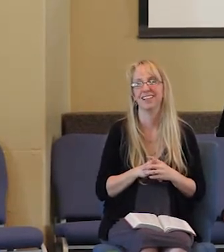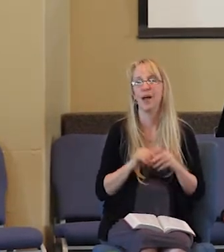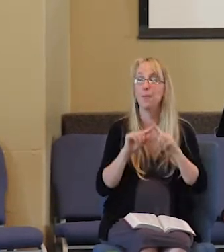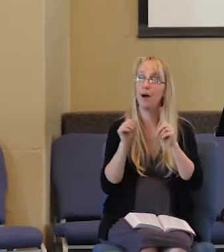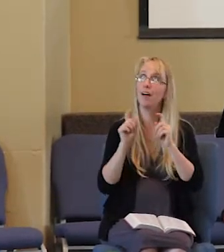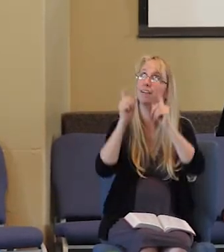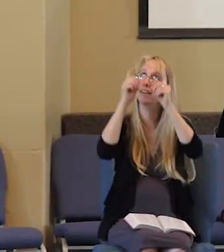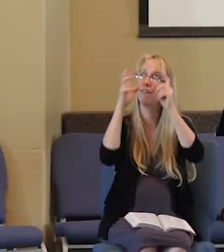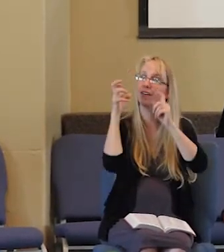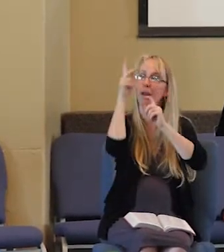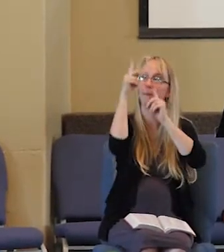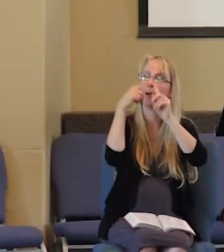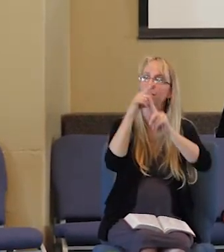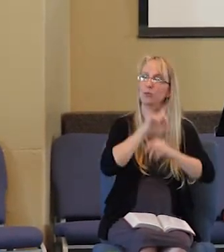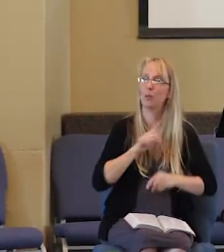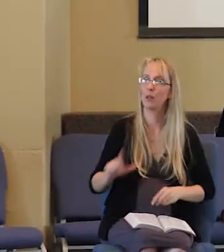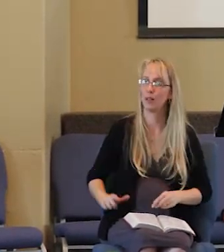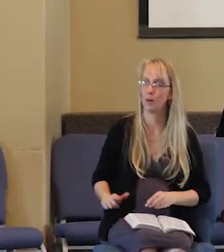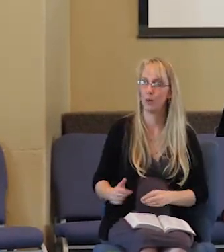But give them back to the Lord.